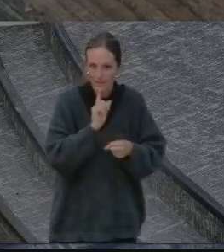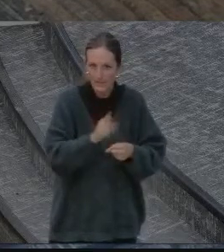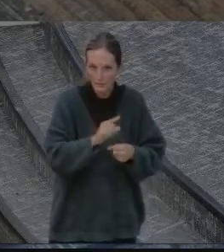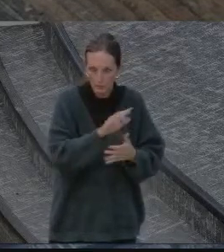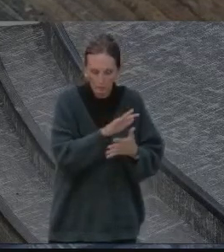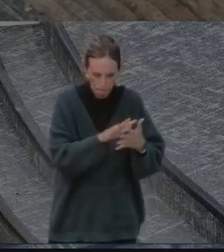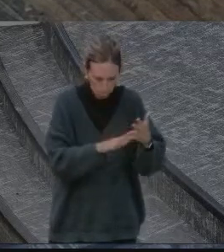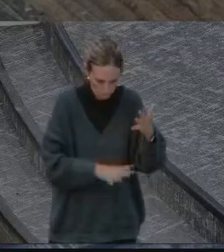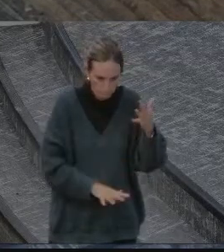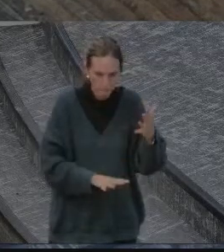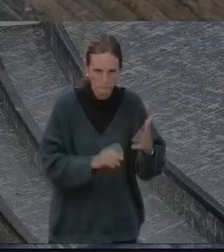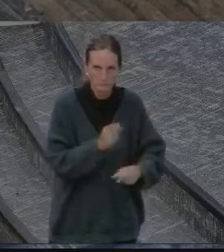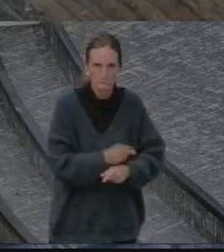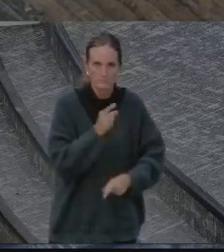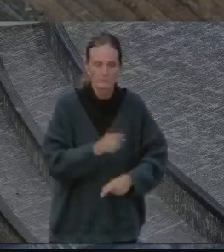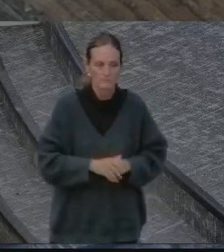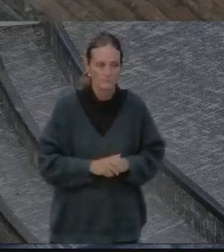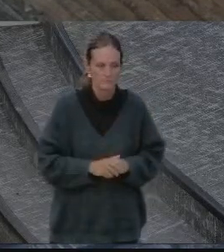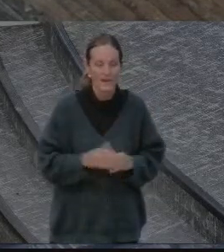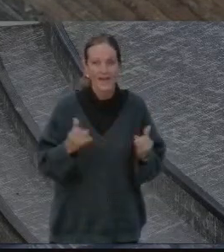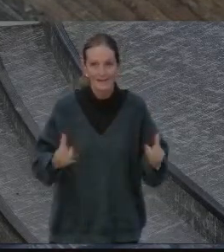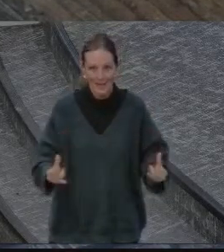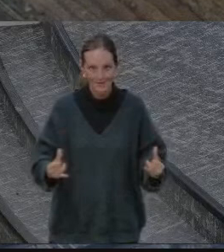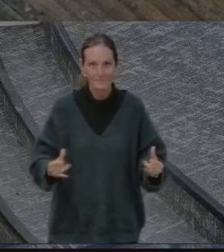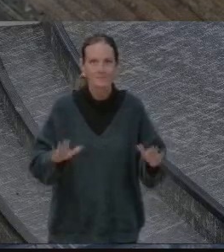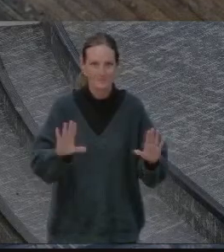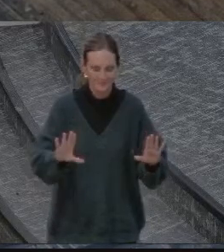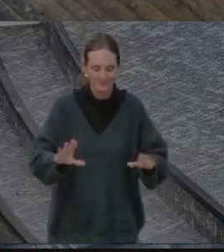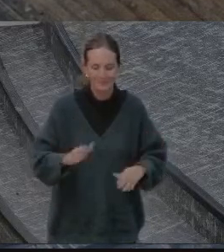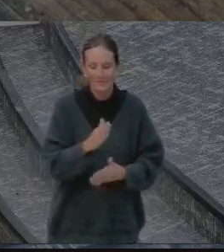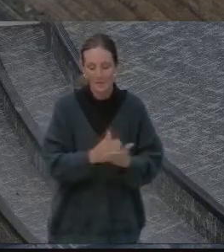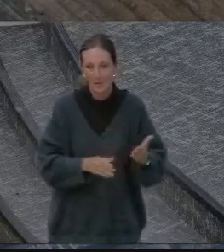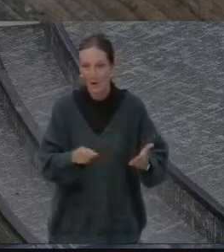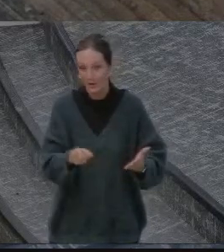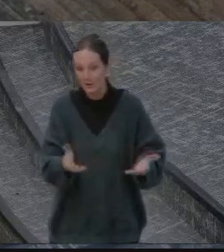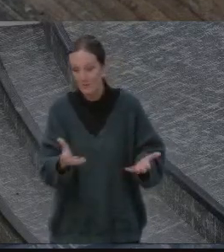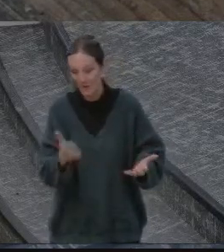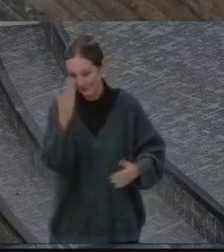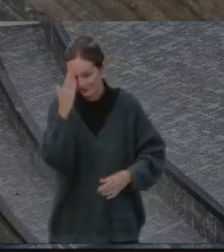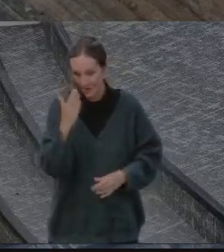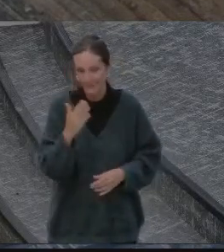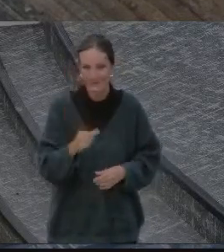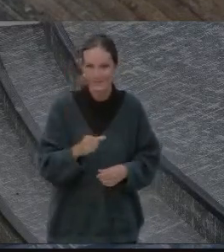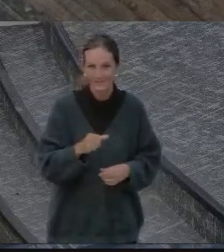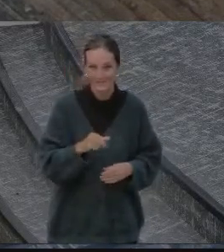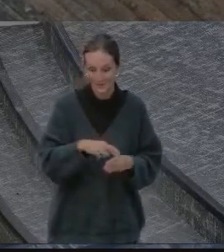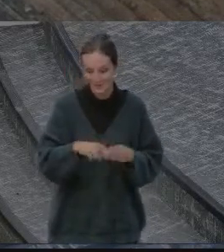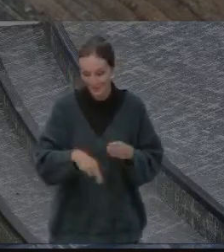line. So now to get to the part that everybody wants to hear about is the results of the audit.